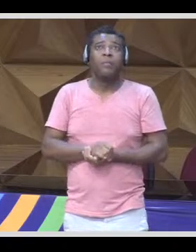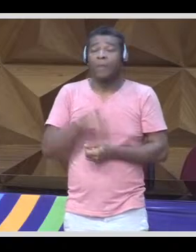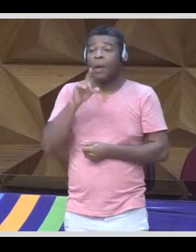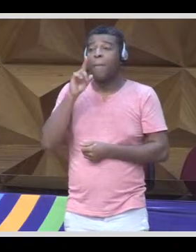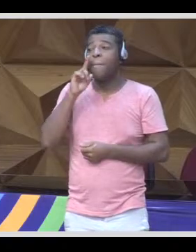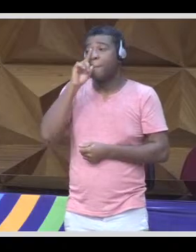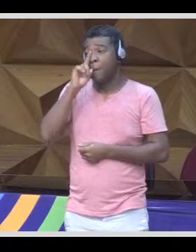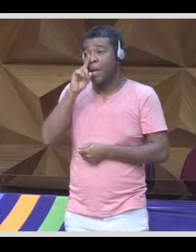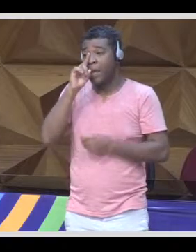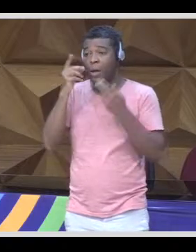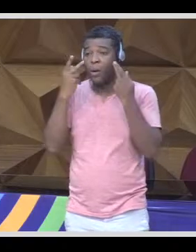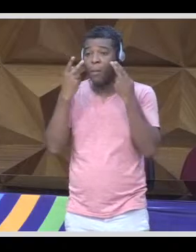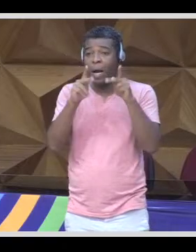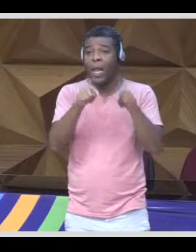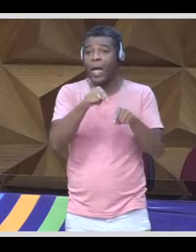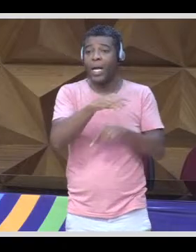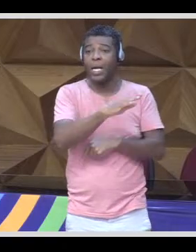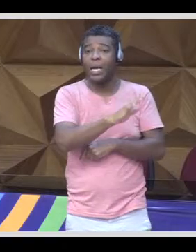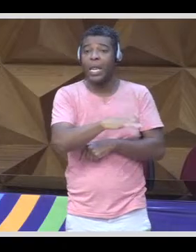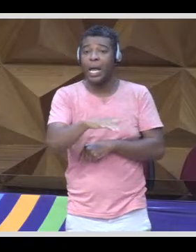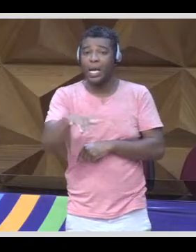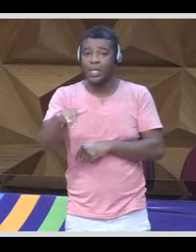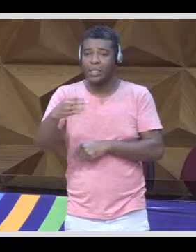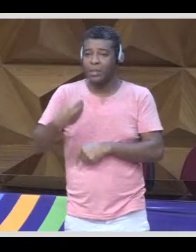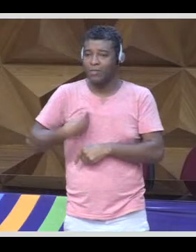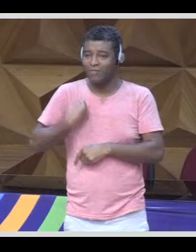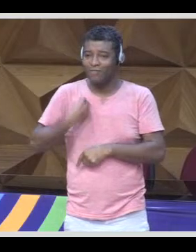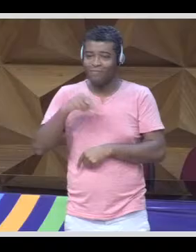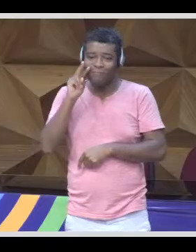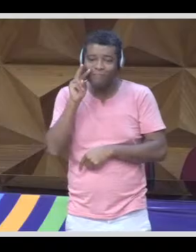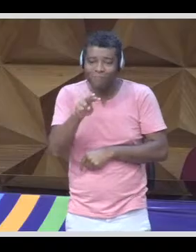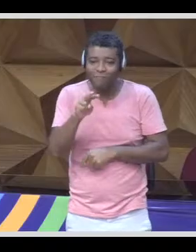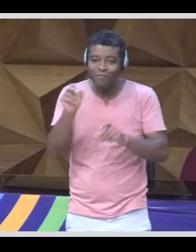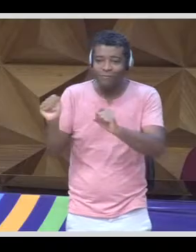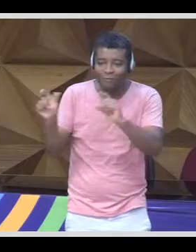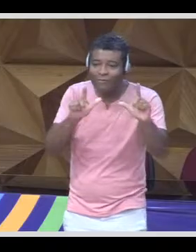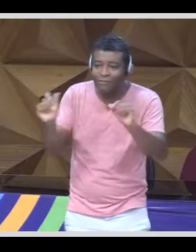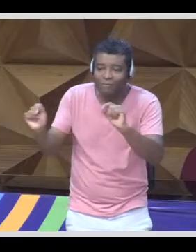driving question here is how can we protect kids in social media platforms?